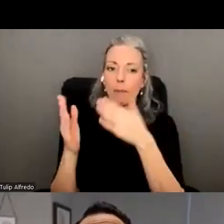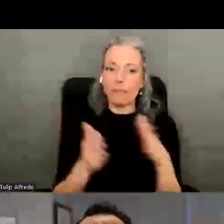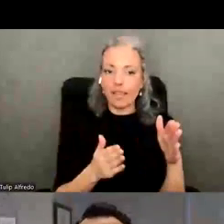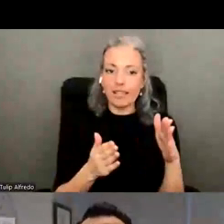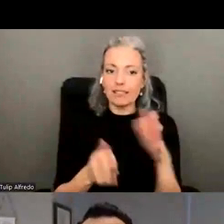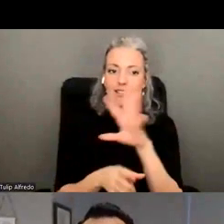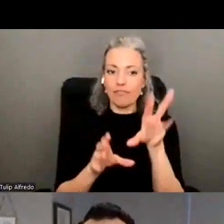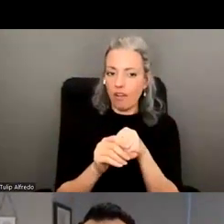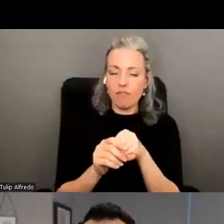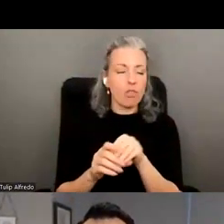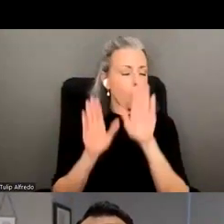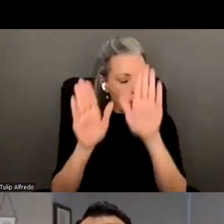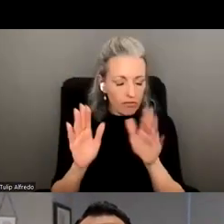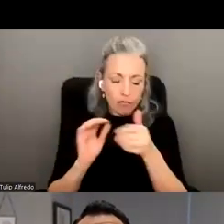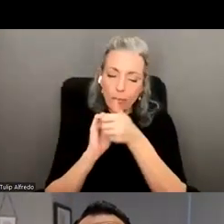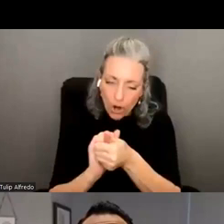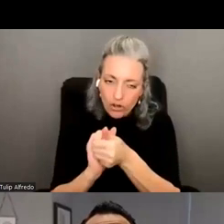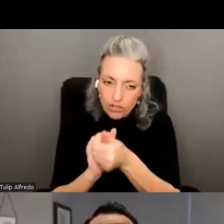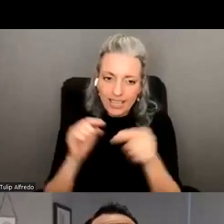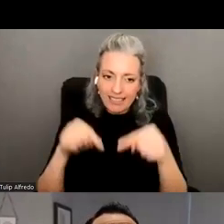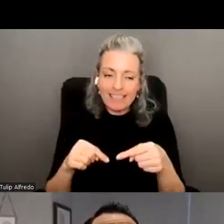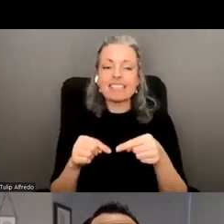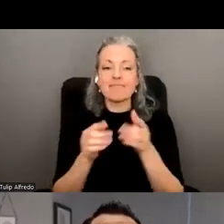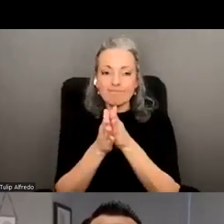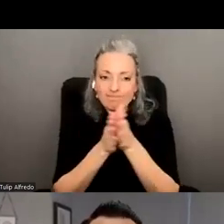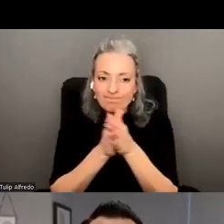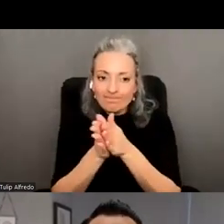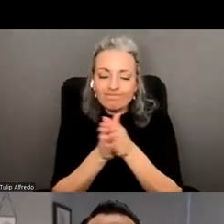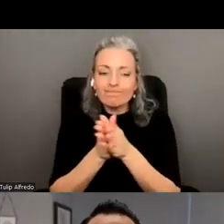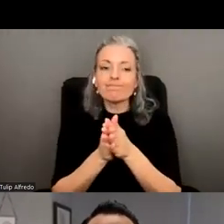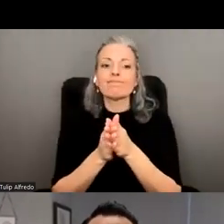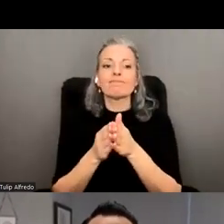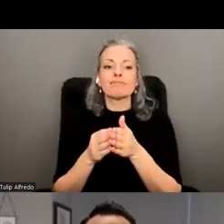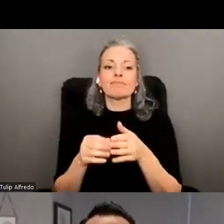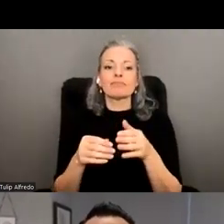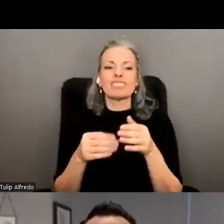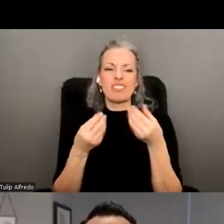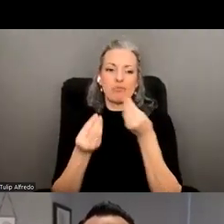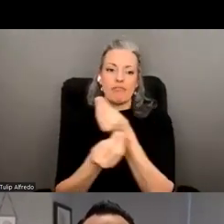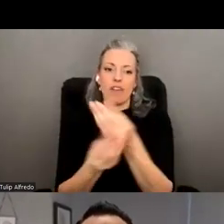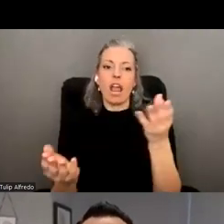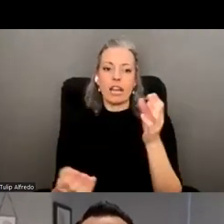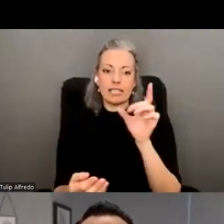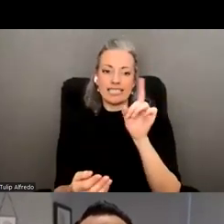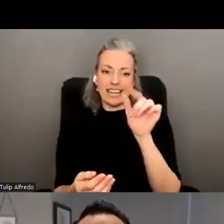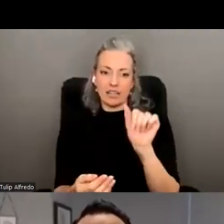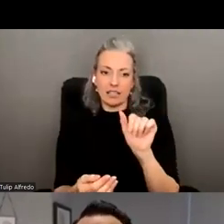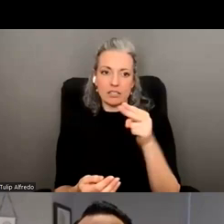been fantastic partners in this effort, supplying quality and timely data according to